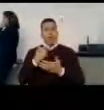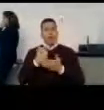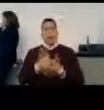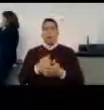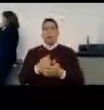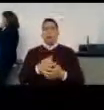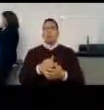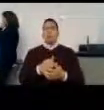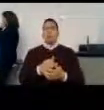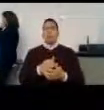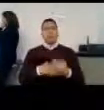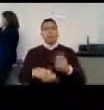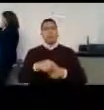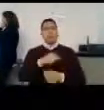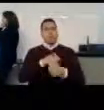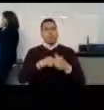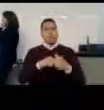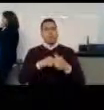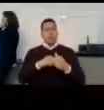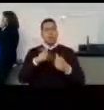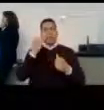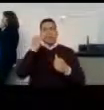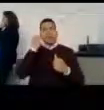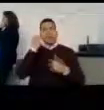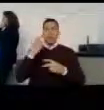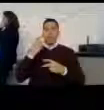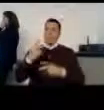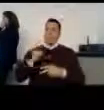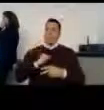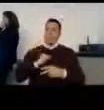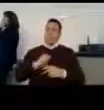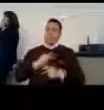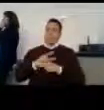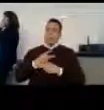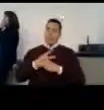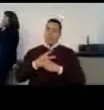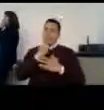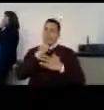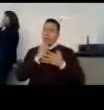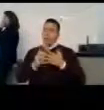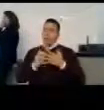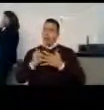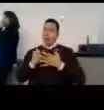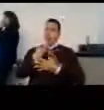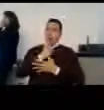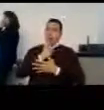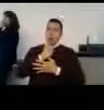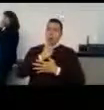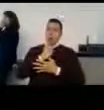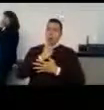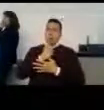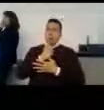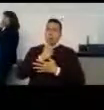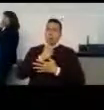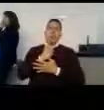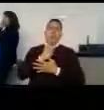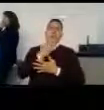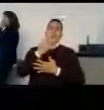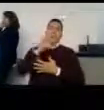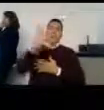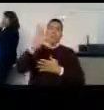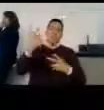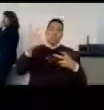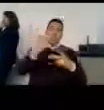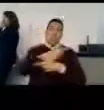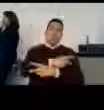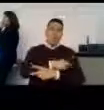that if self-care is not at the top of your list, then it becomes a very, very challenging situation